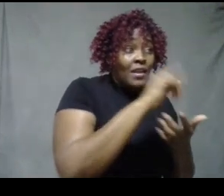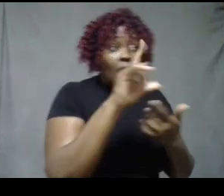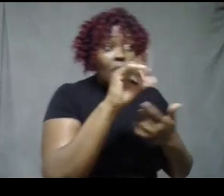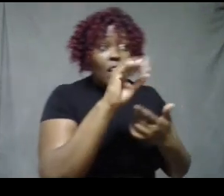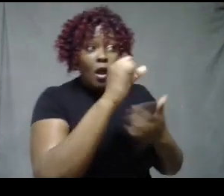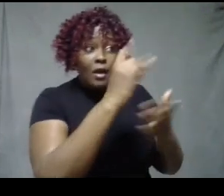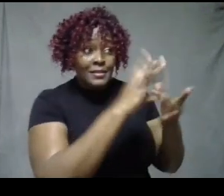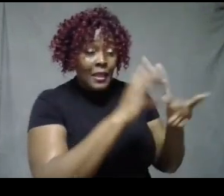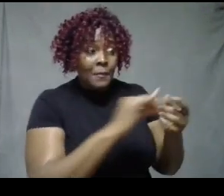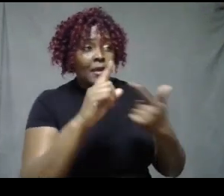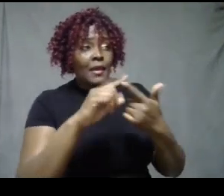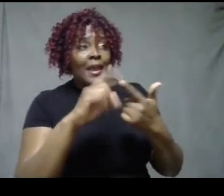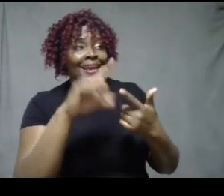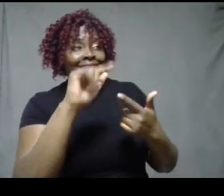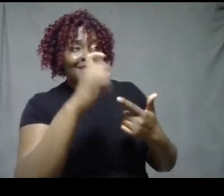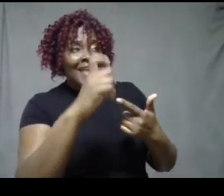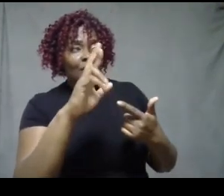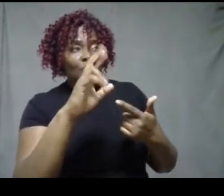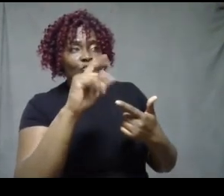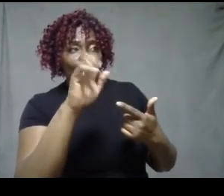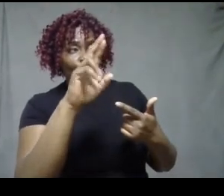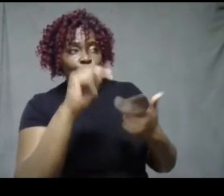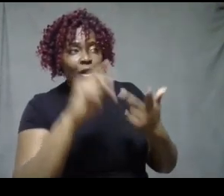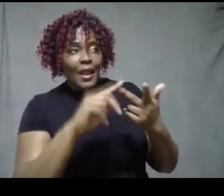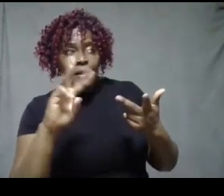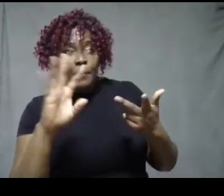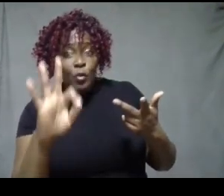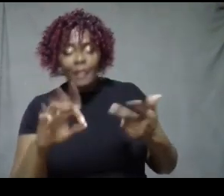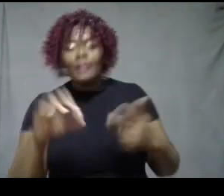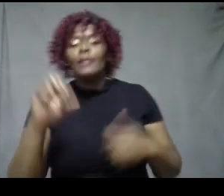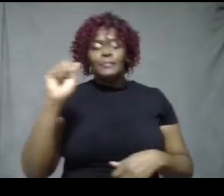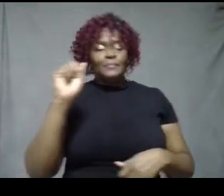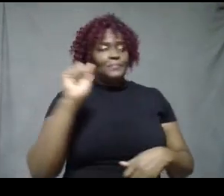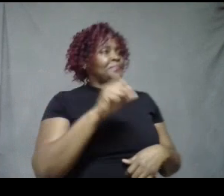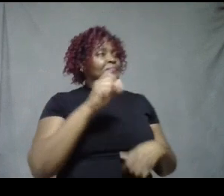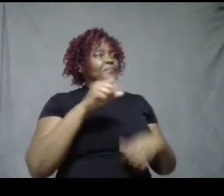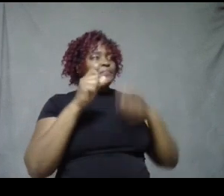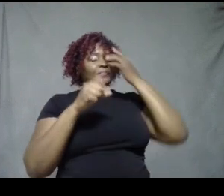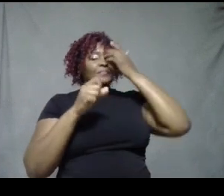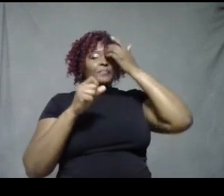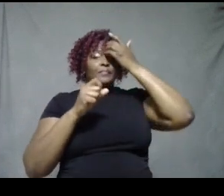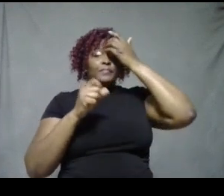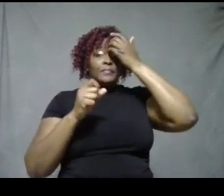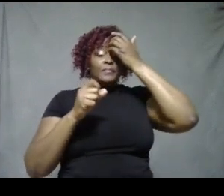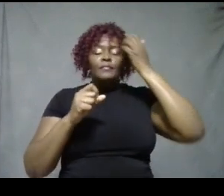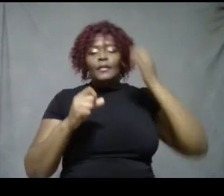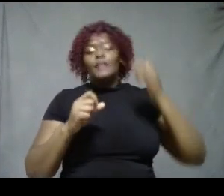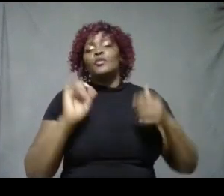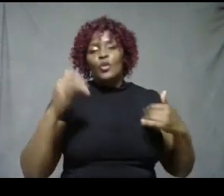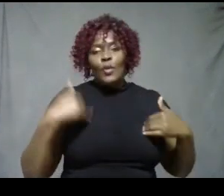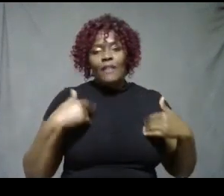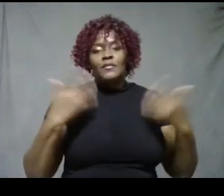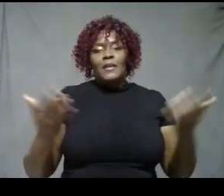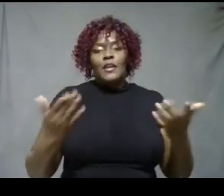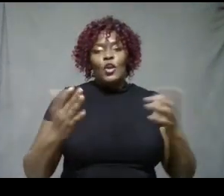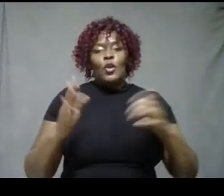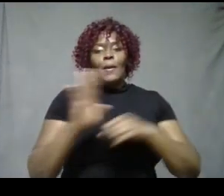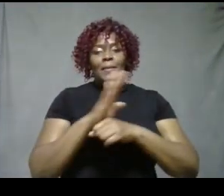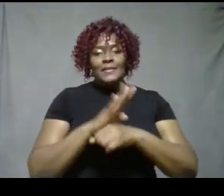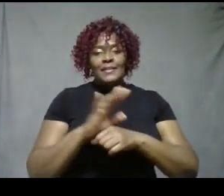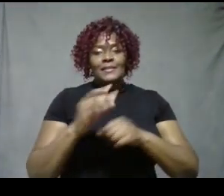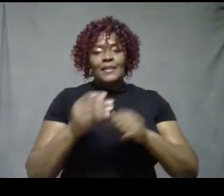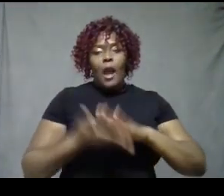W-9s, business tax receipts, BTR. So you have to be, you know, an operating, a legally operating business here in the city. W-9,